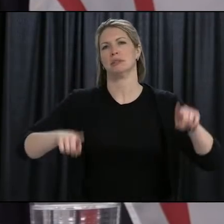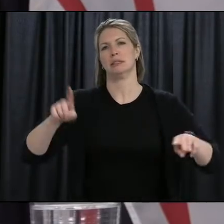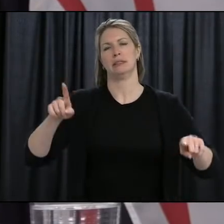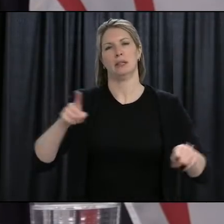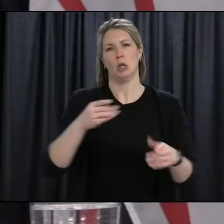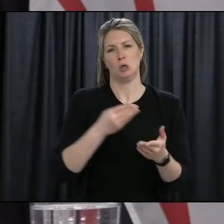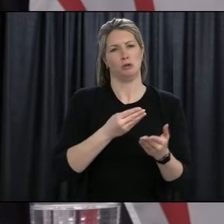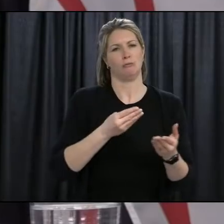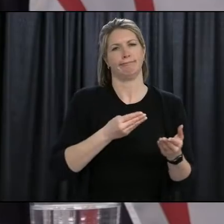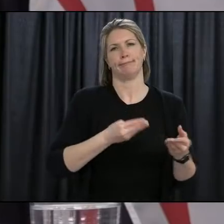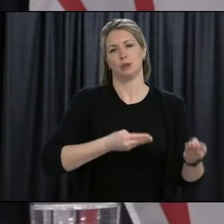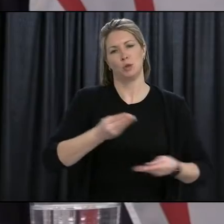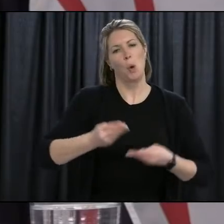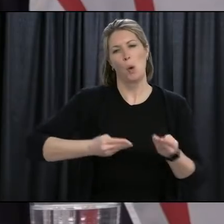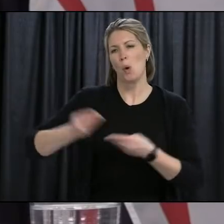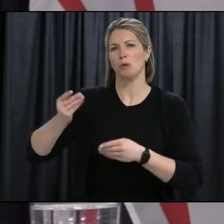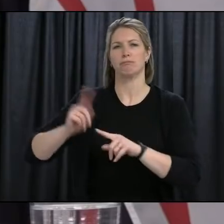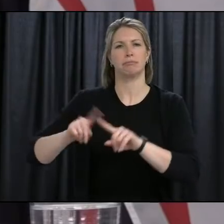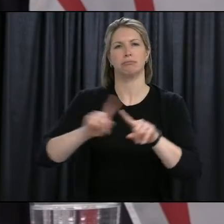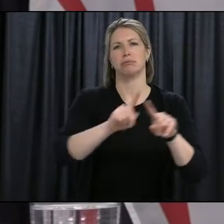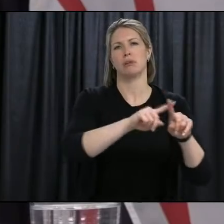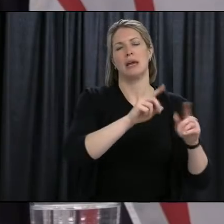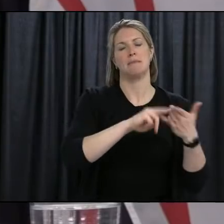and will often require a different approach.